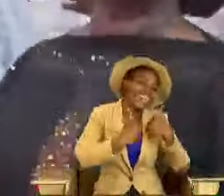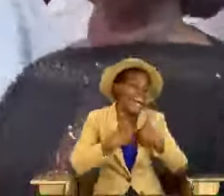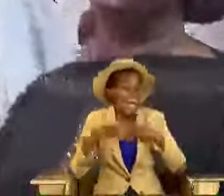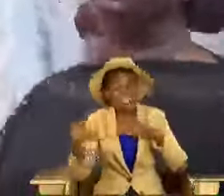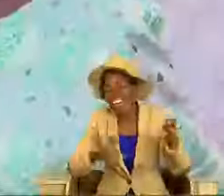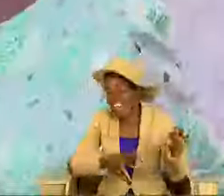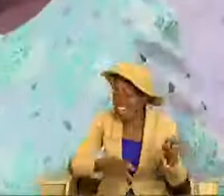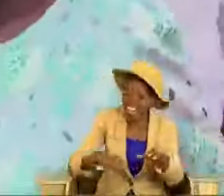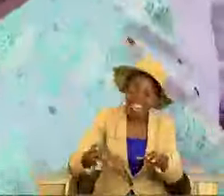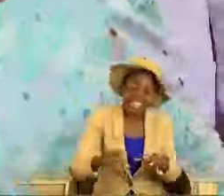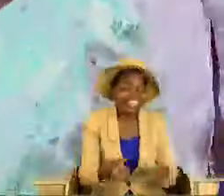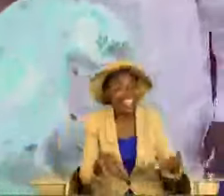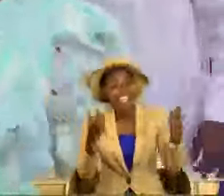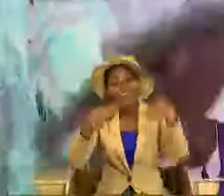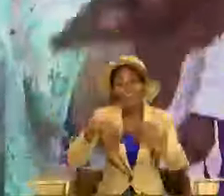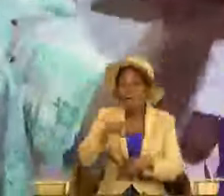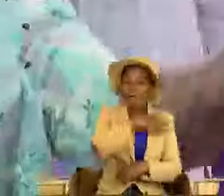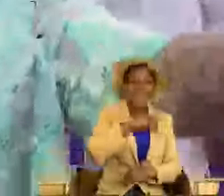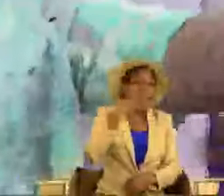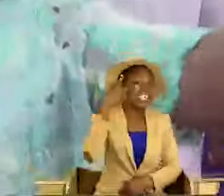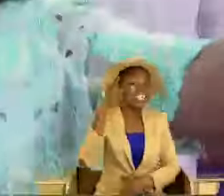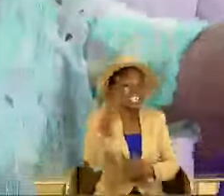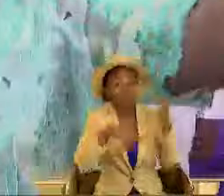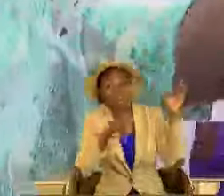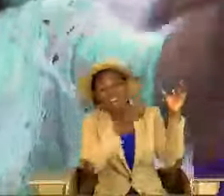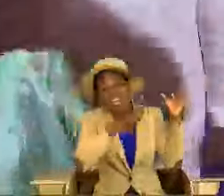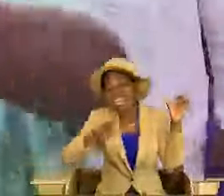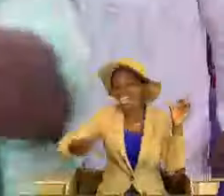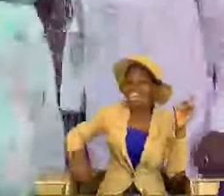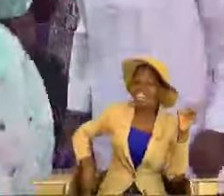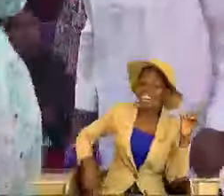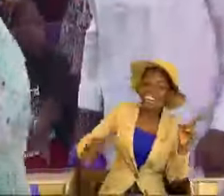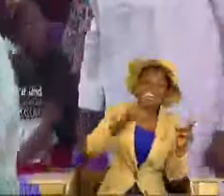let your voice be the loudest come hand